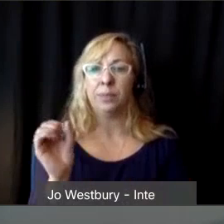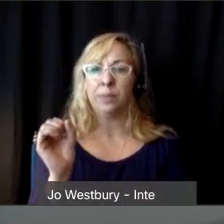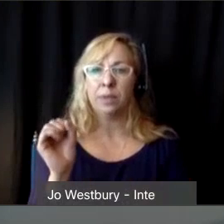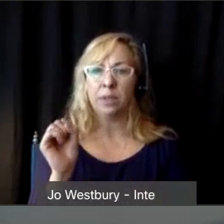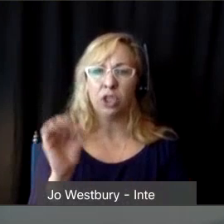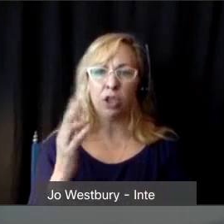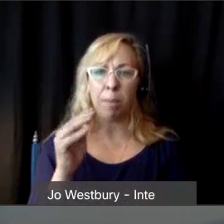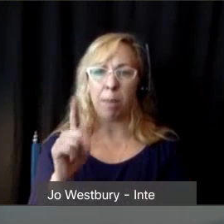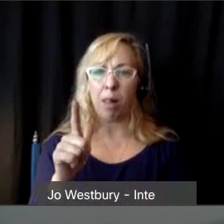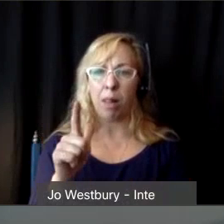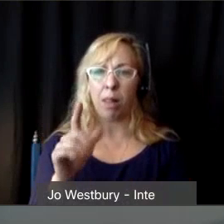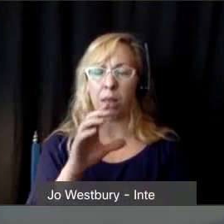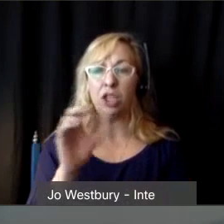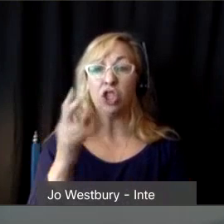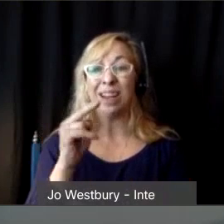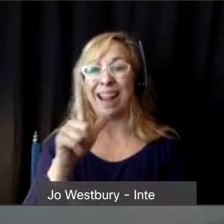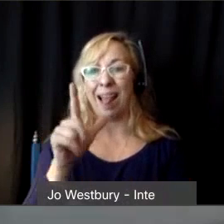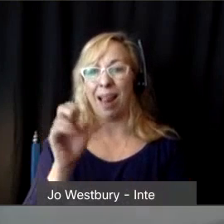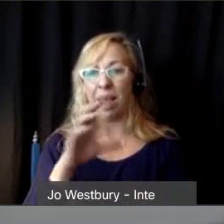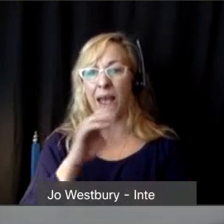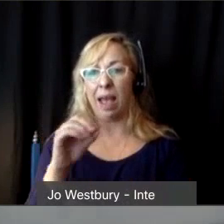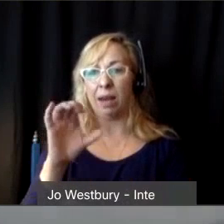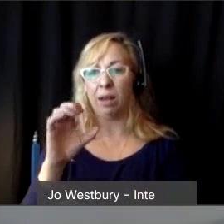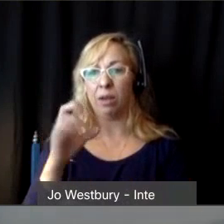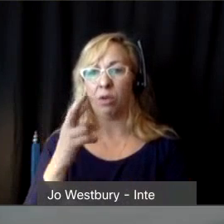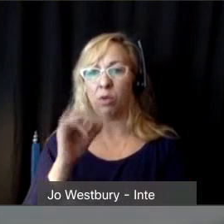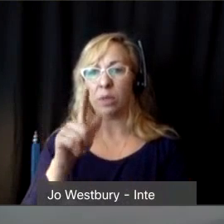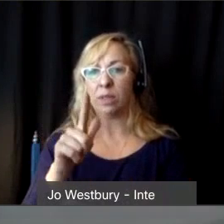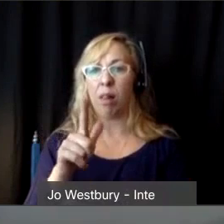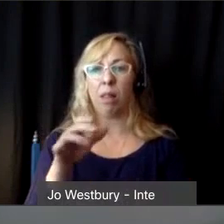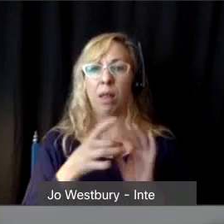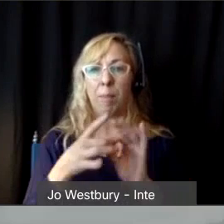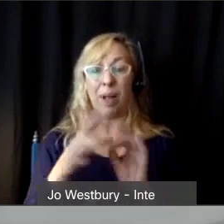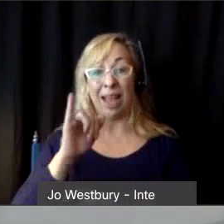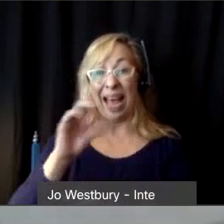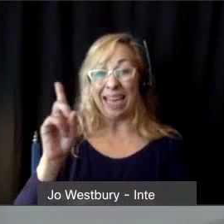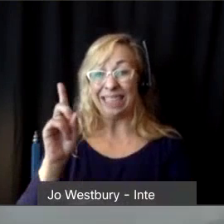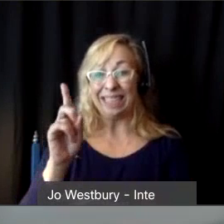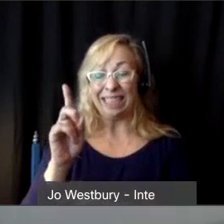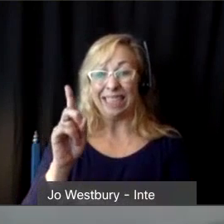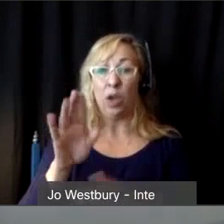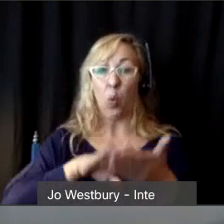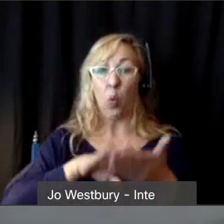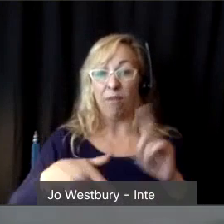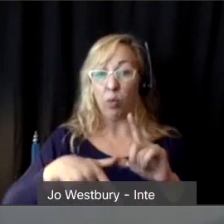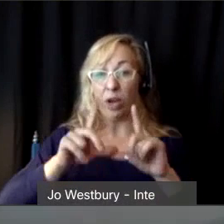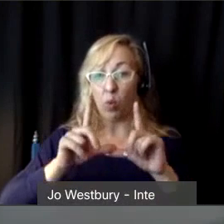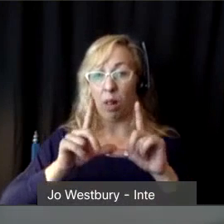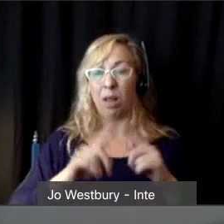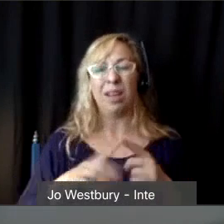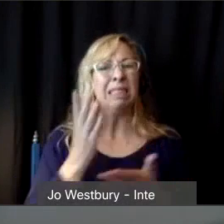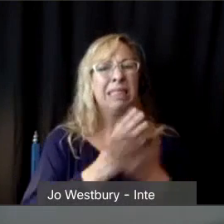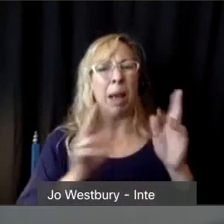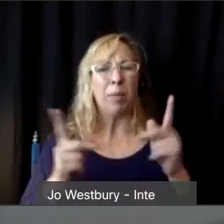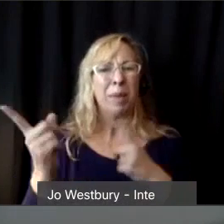provide an update regarding our IDD waiver renewal. There have been some questions about assistive